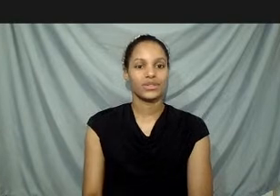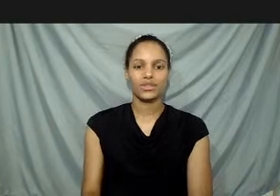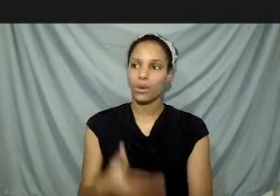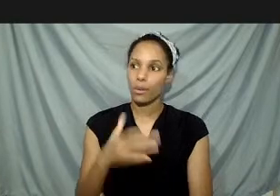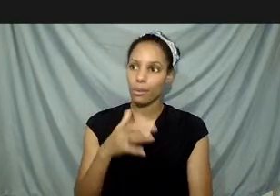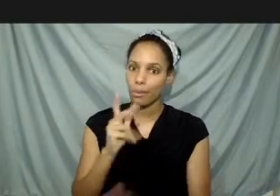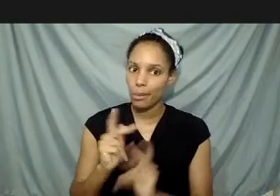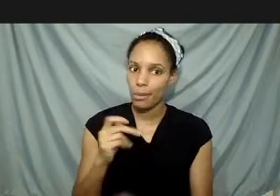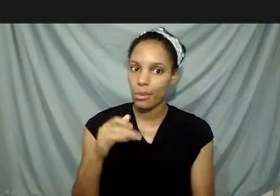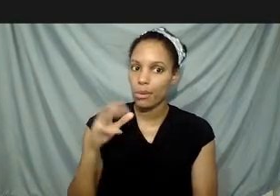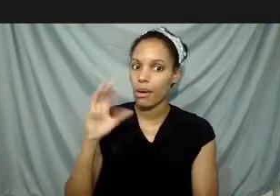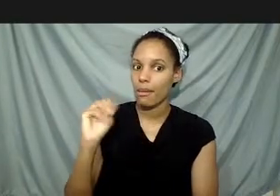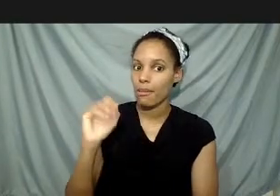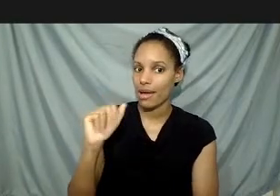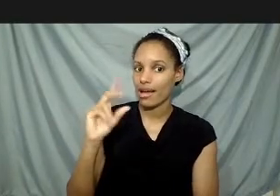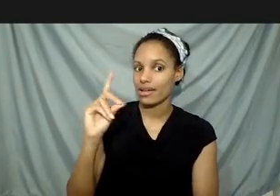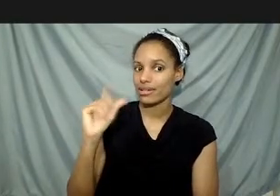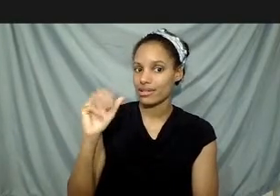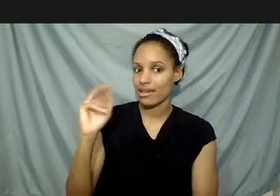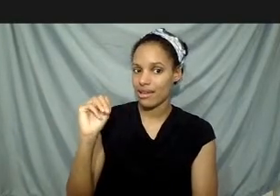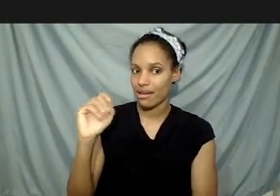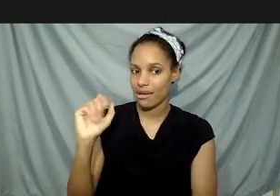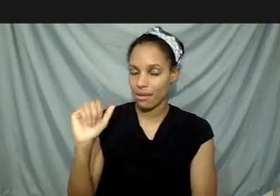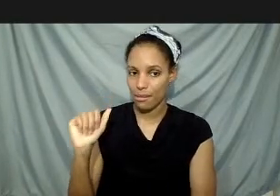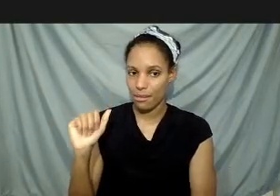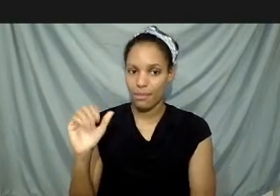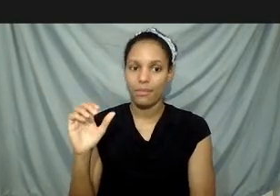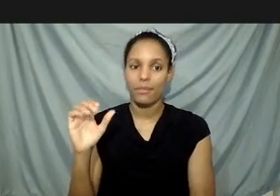Madame Diane McIntyre is here.